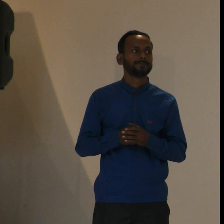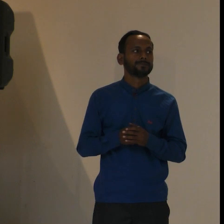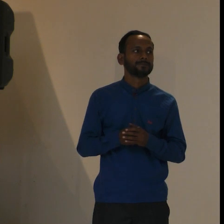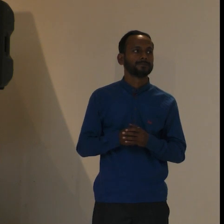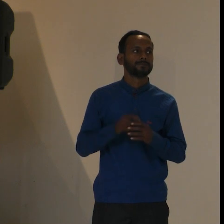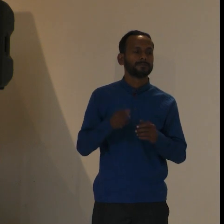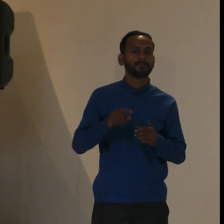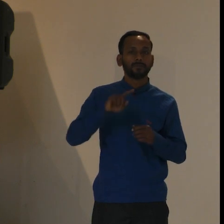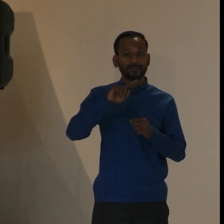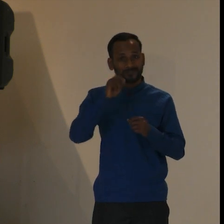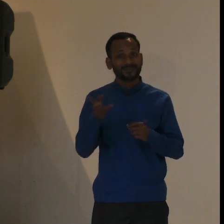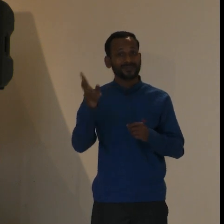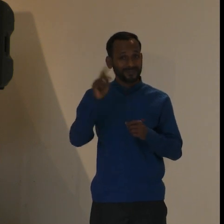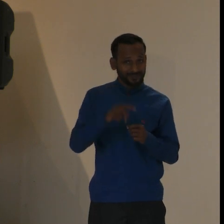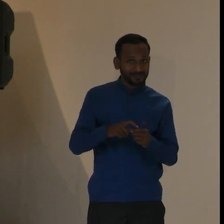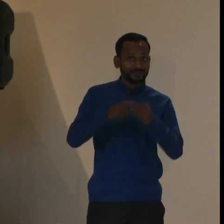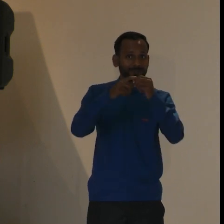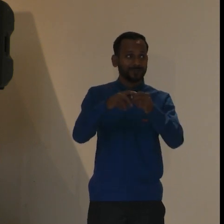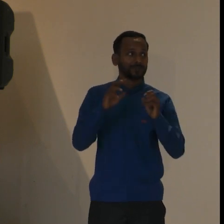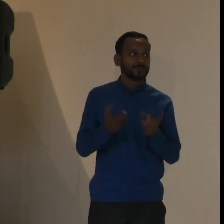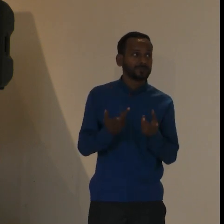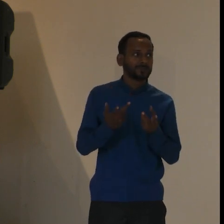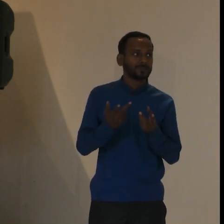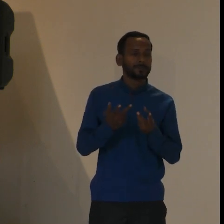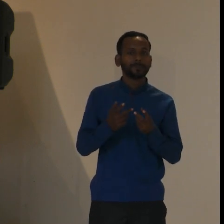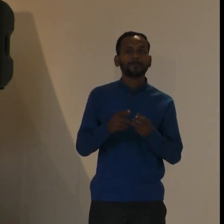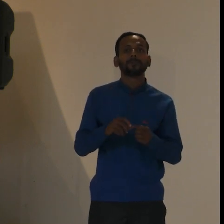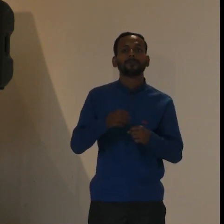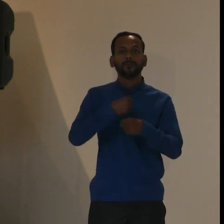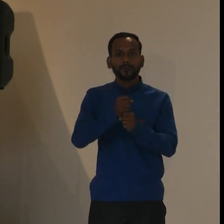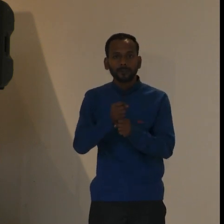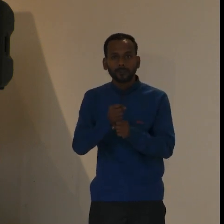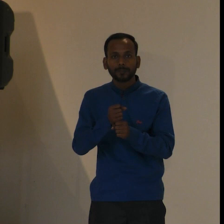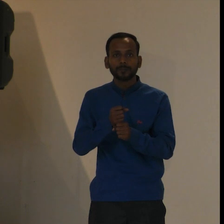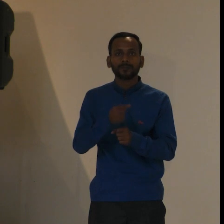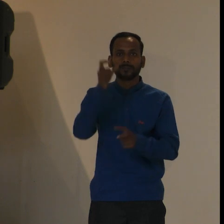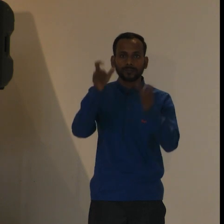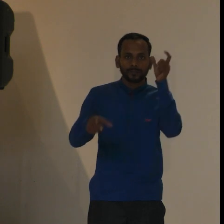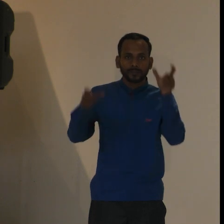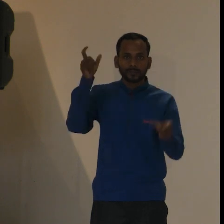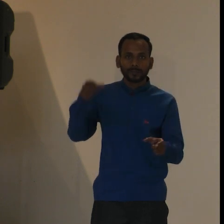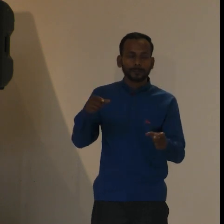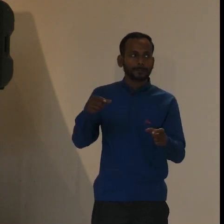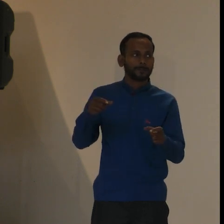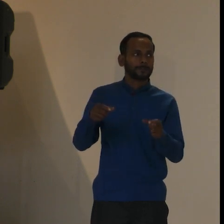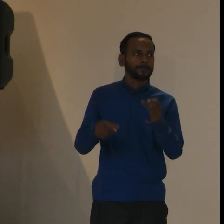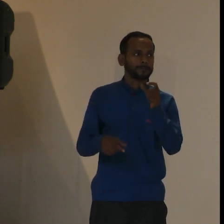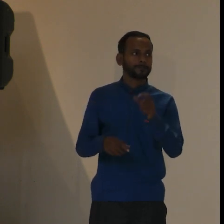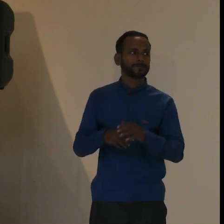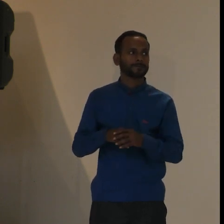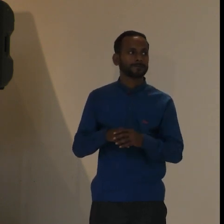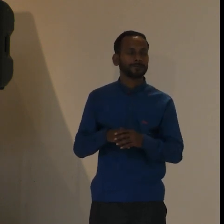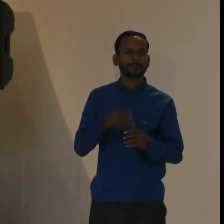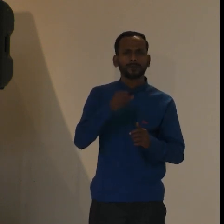think the other crucial aspect also is stakeholdership in the form of your audience also is not a monolith. So, you know, we've all spoken about